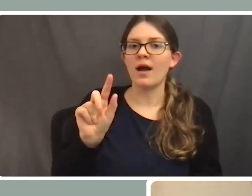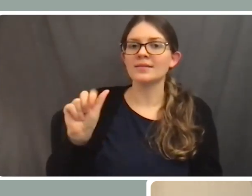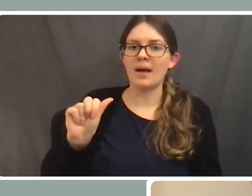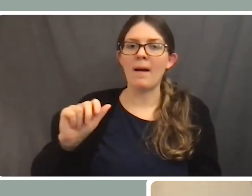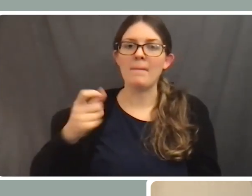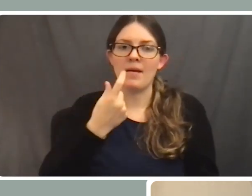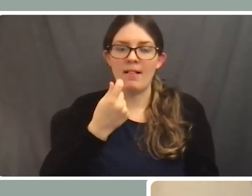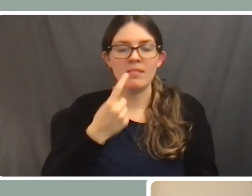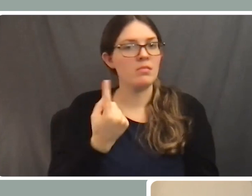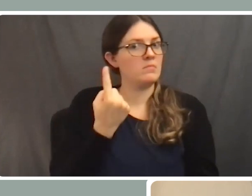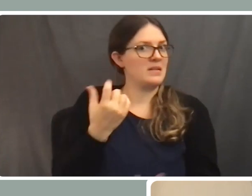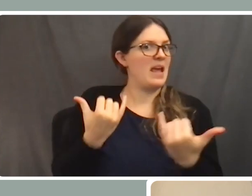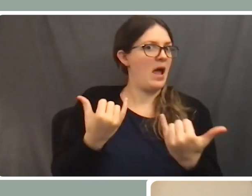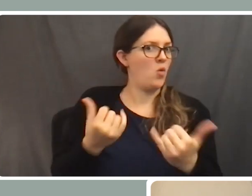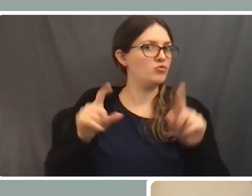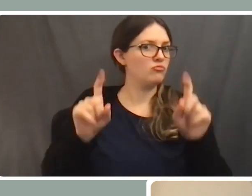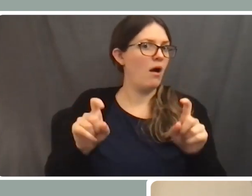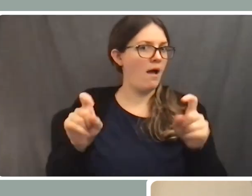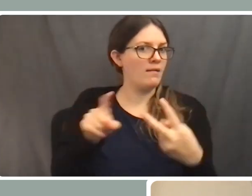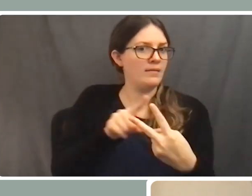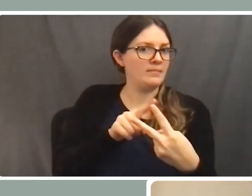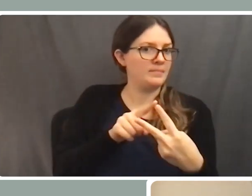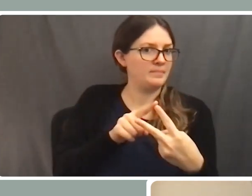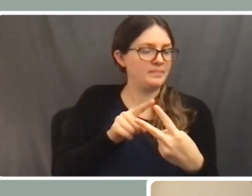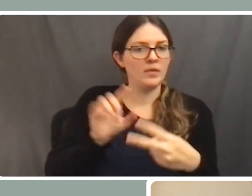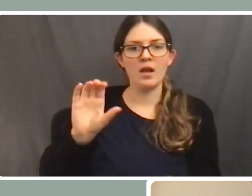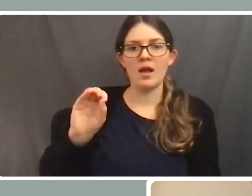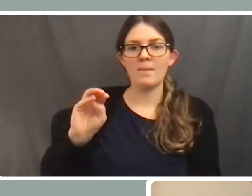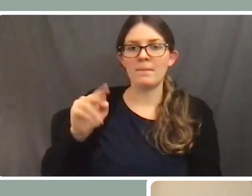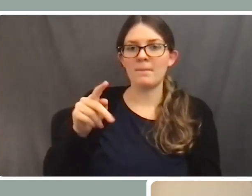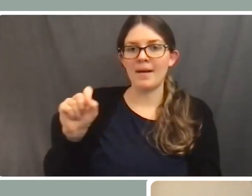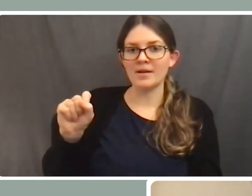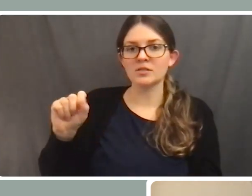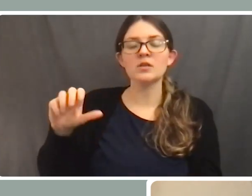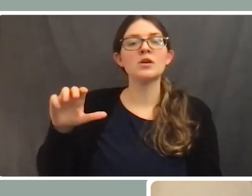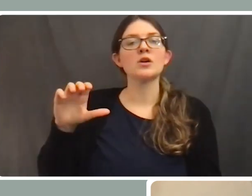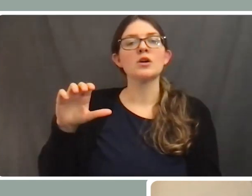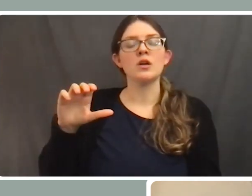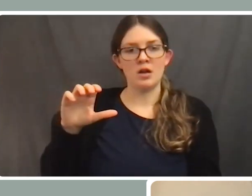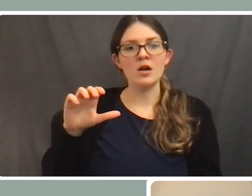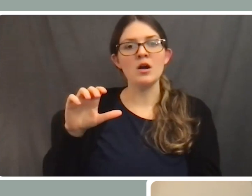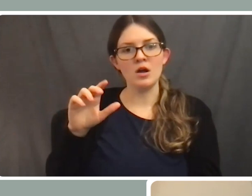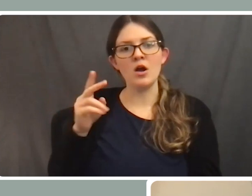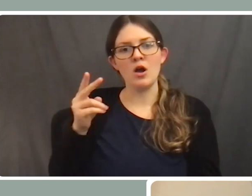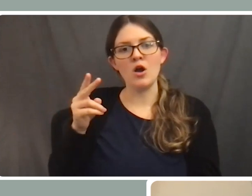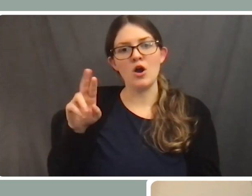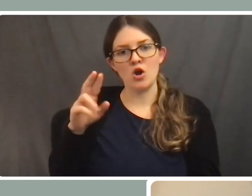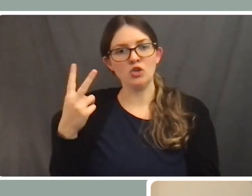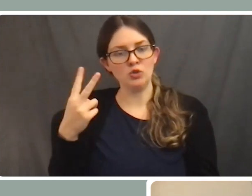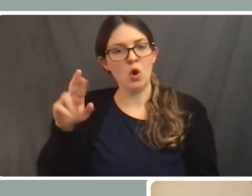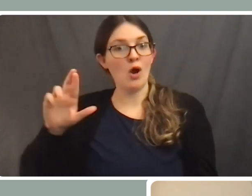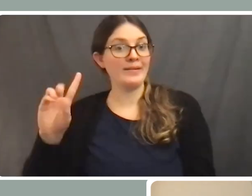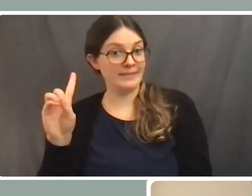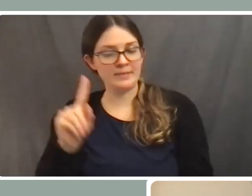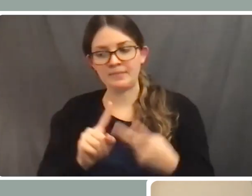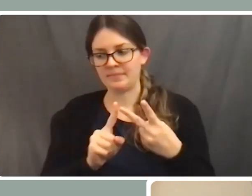So that's one trial that's going on that's important. That's Compass HER2-RD, looking at the Tukysa or tucatinib pill. And then the second trial that's going on